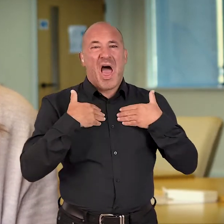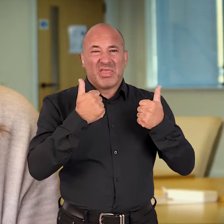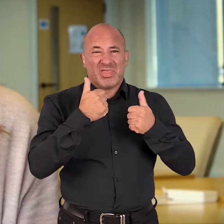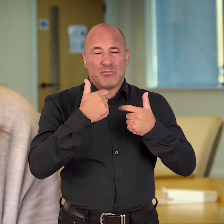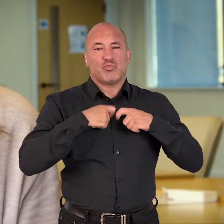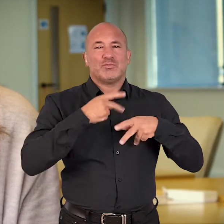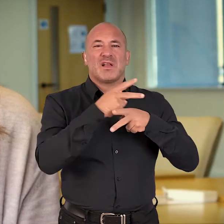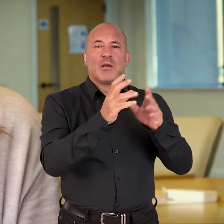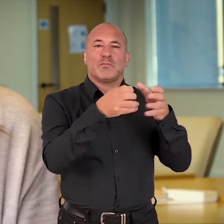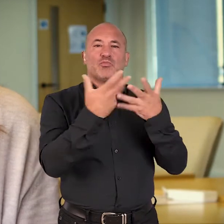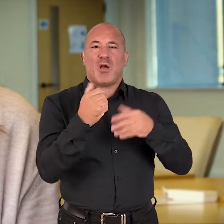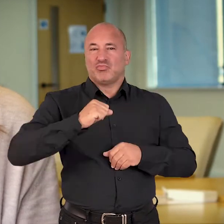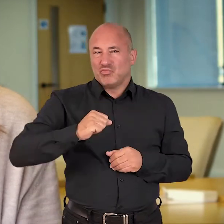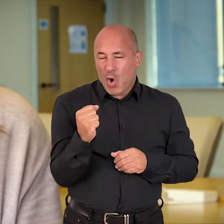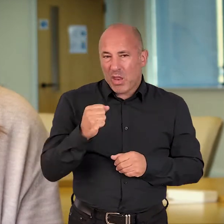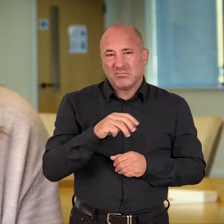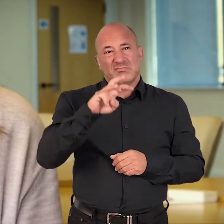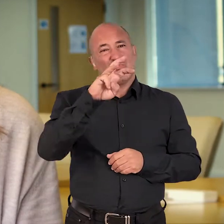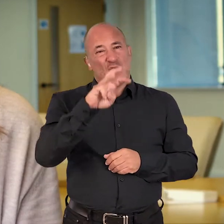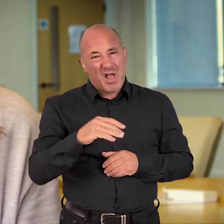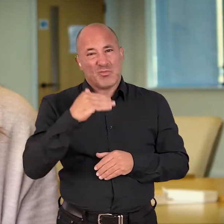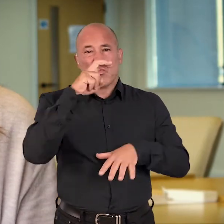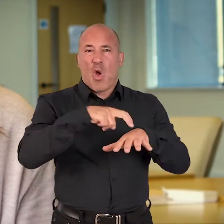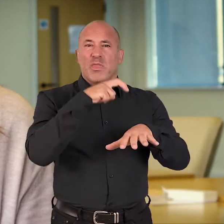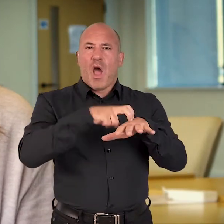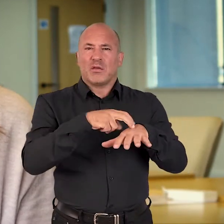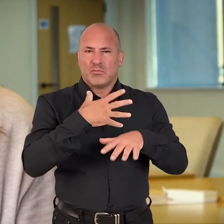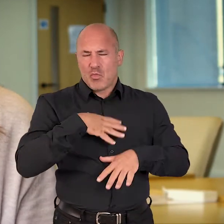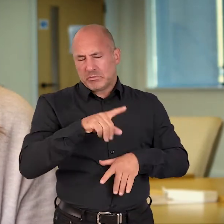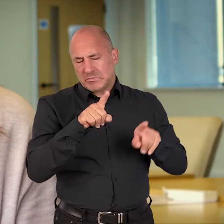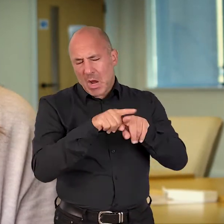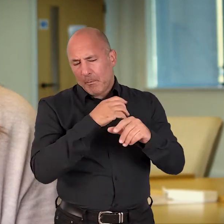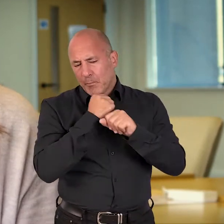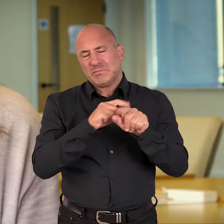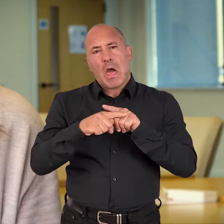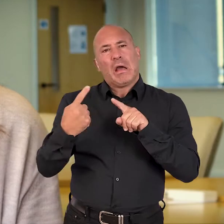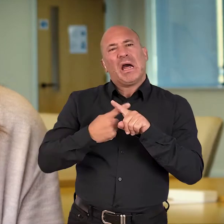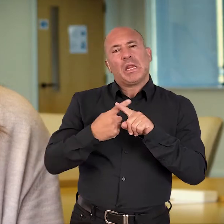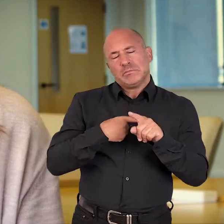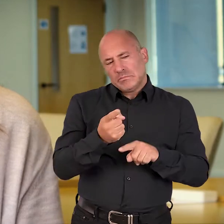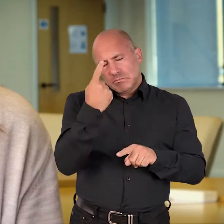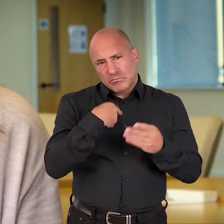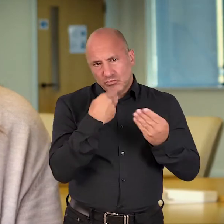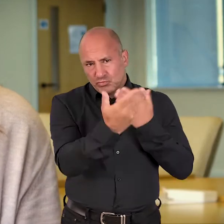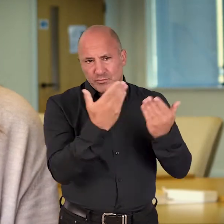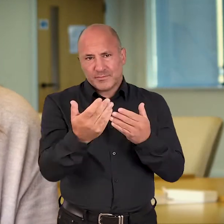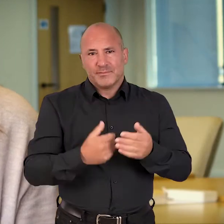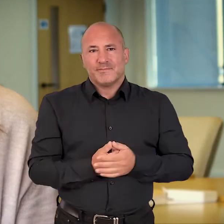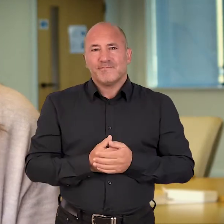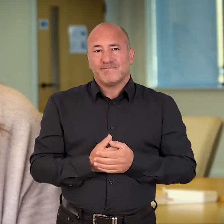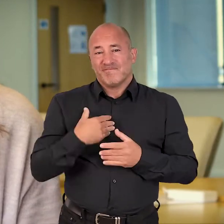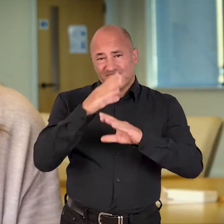support to the health and social care departments in Scotland, Wales and Northern Ireland, asking for the same